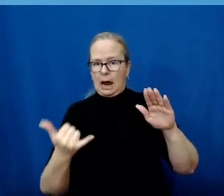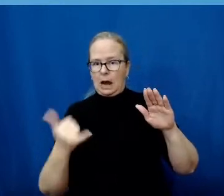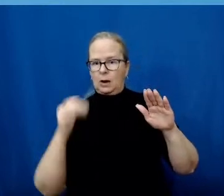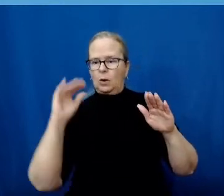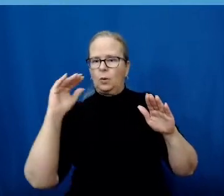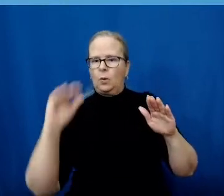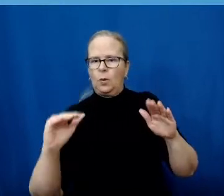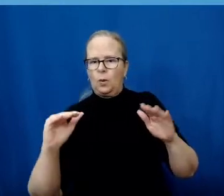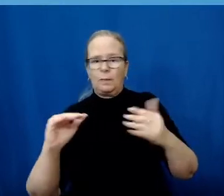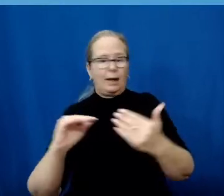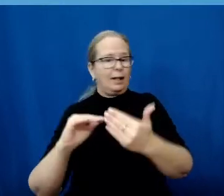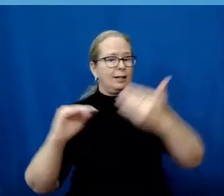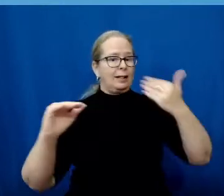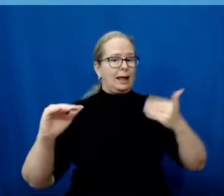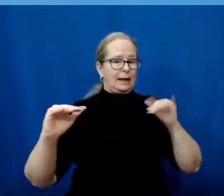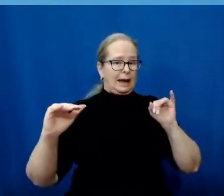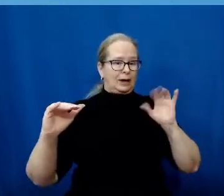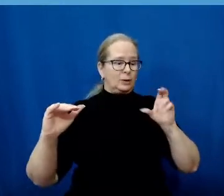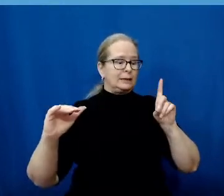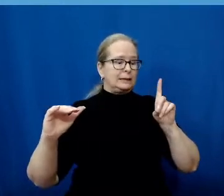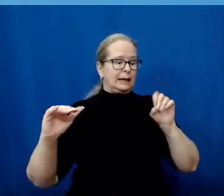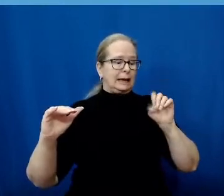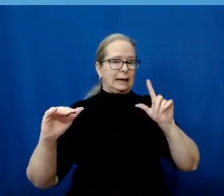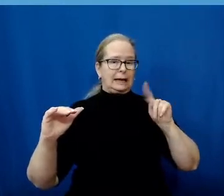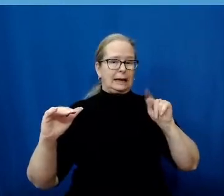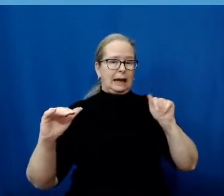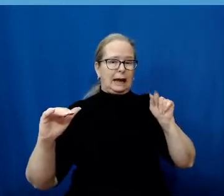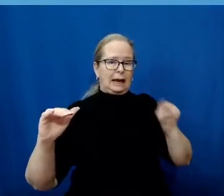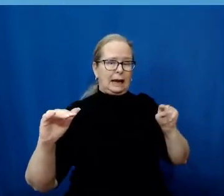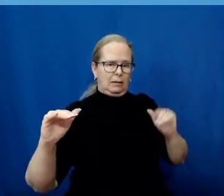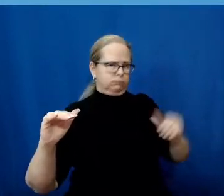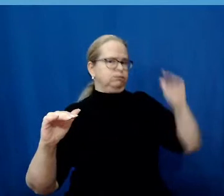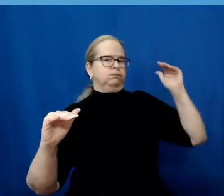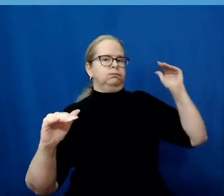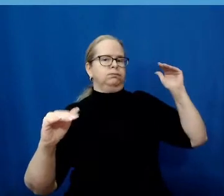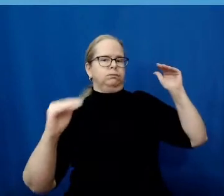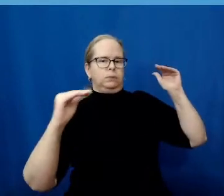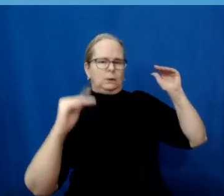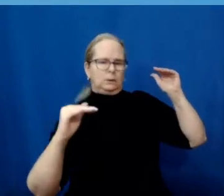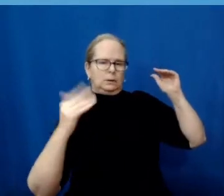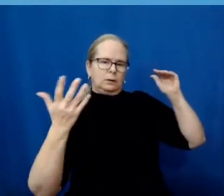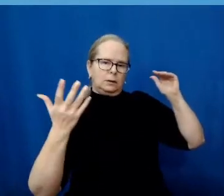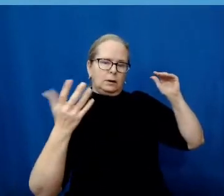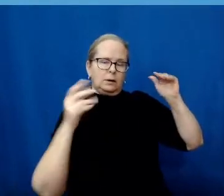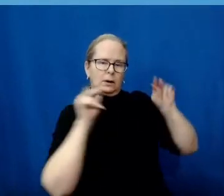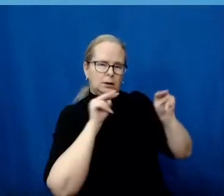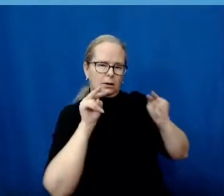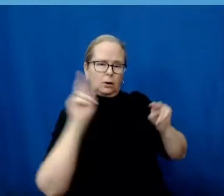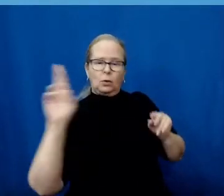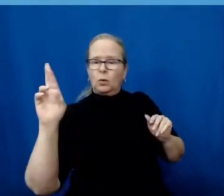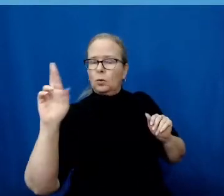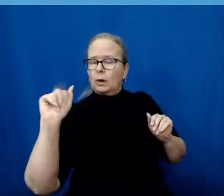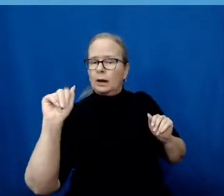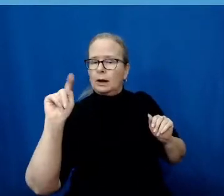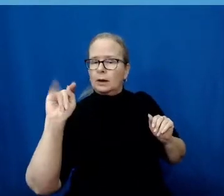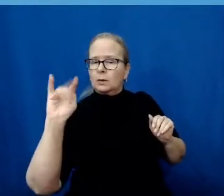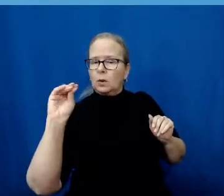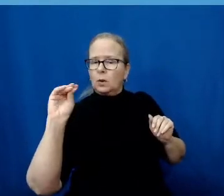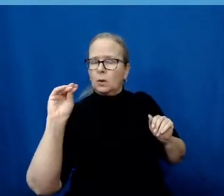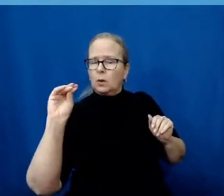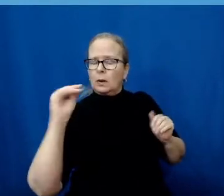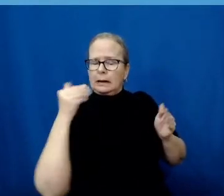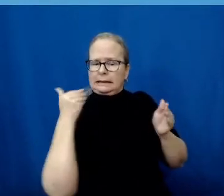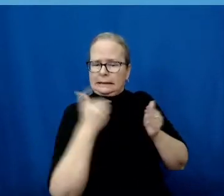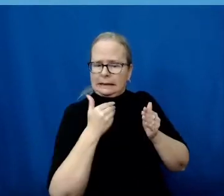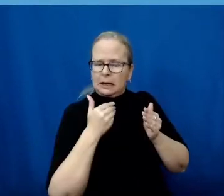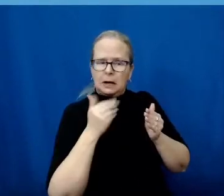is a lot wider this time, and I think that speaks a little bit to the difference in Omicron to Delta. Next